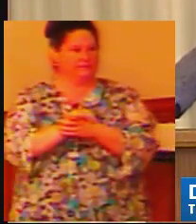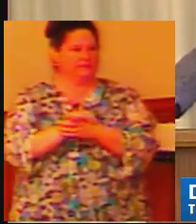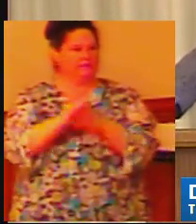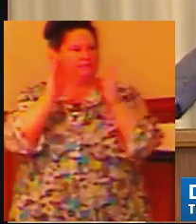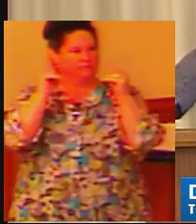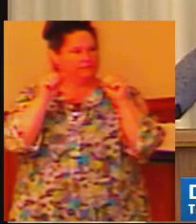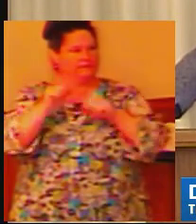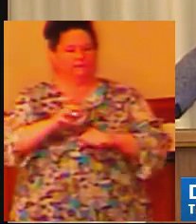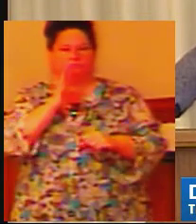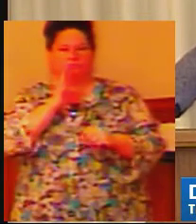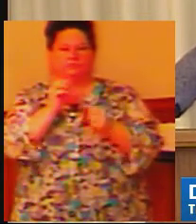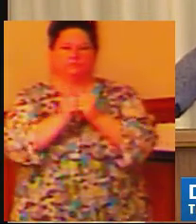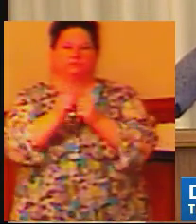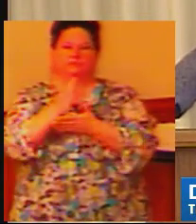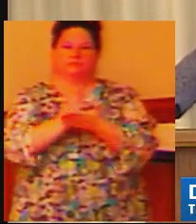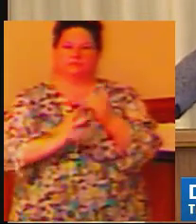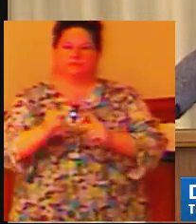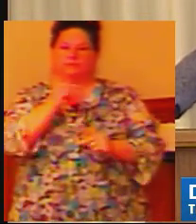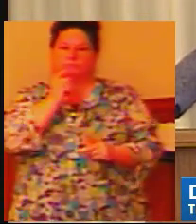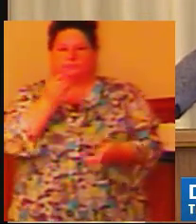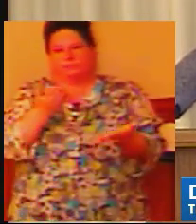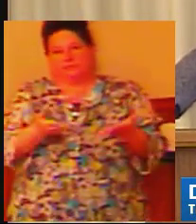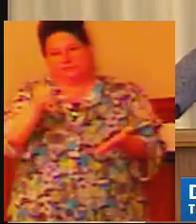those people that may believe